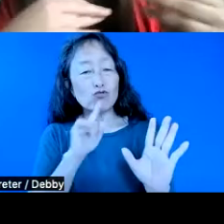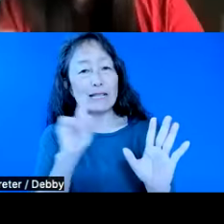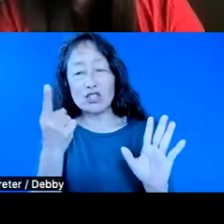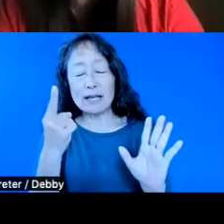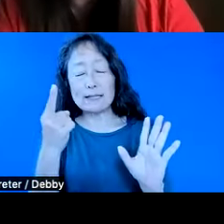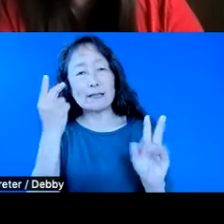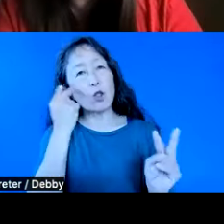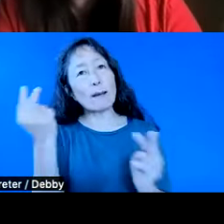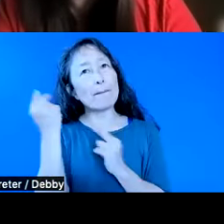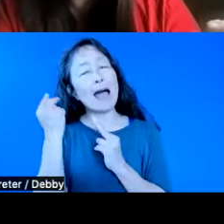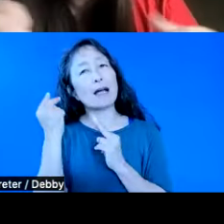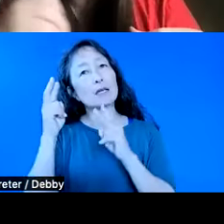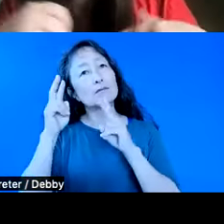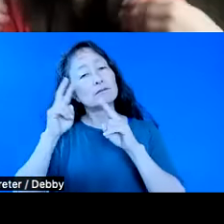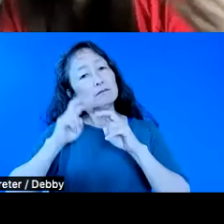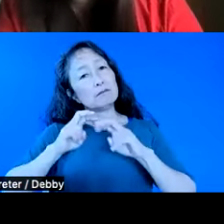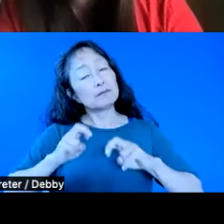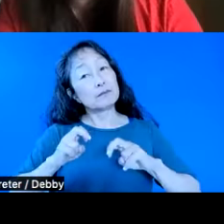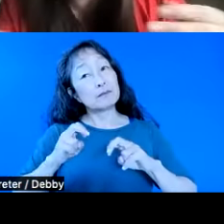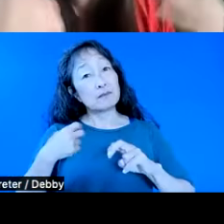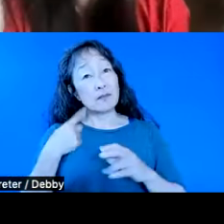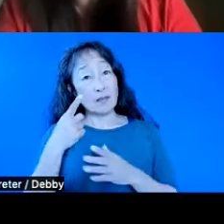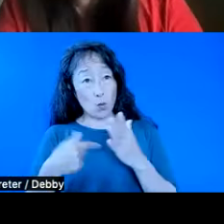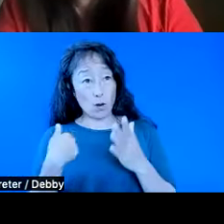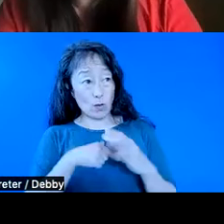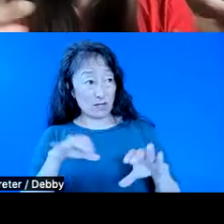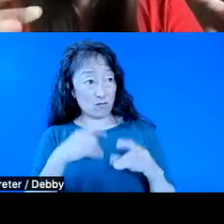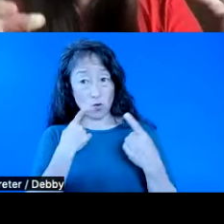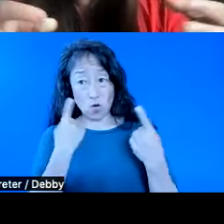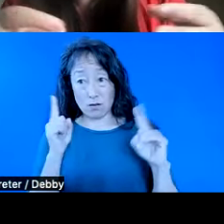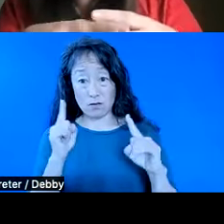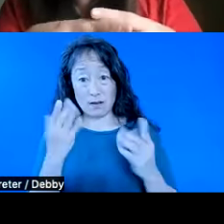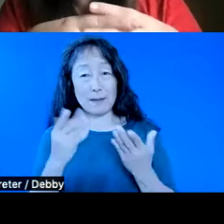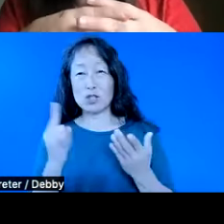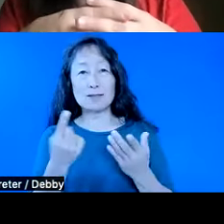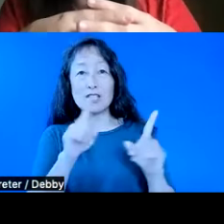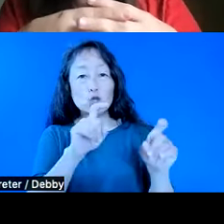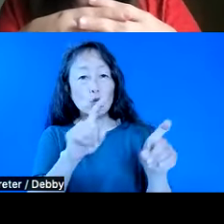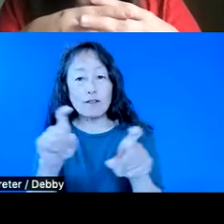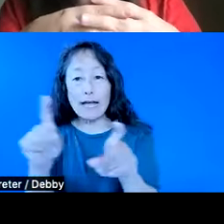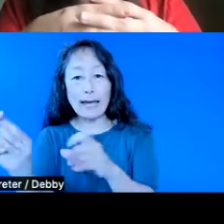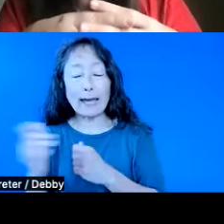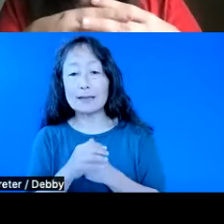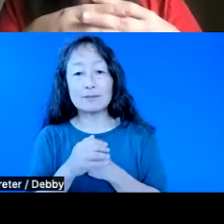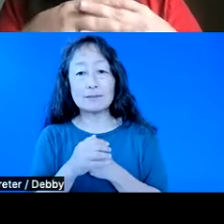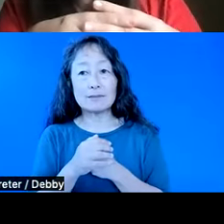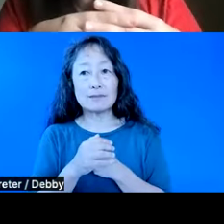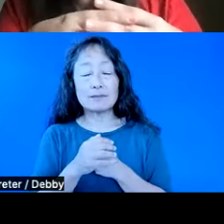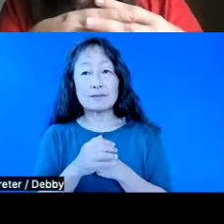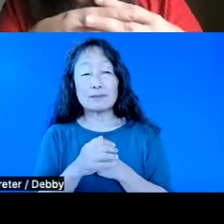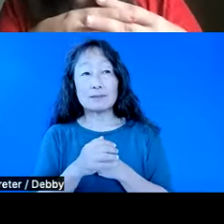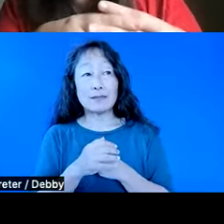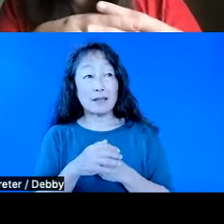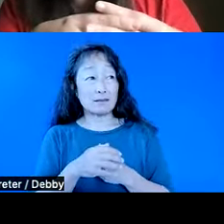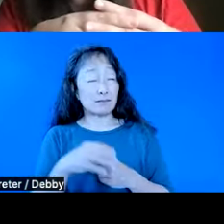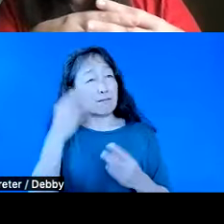it's just having those conversations or doing a survey or whatever it may be, but really thinking about like, were there unintended